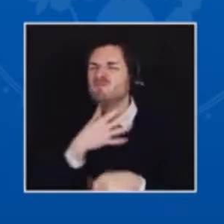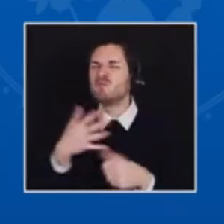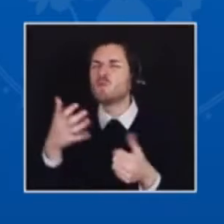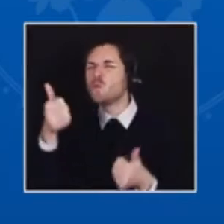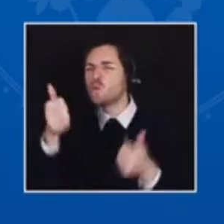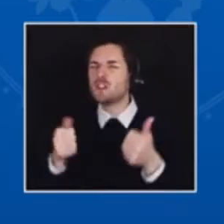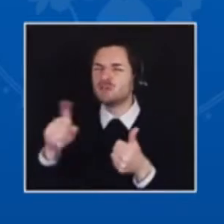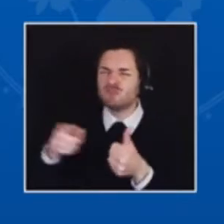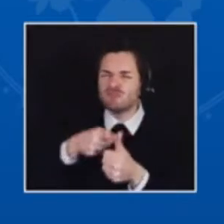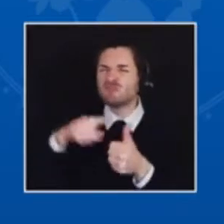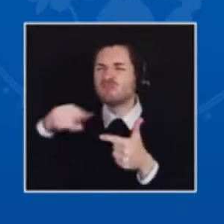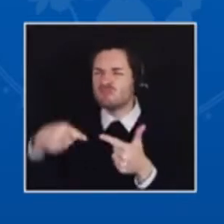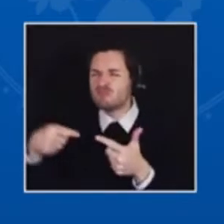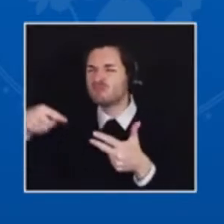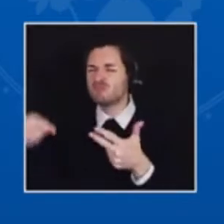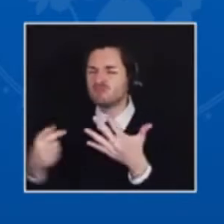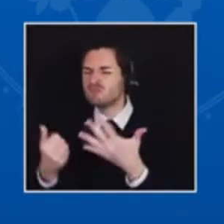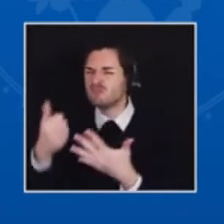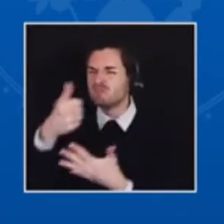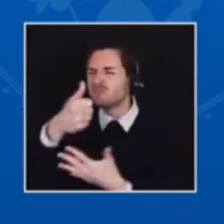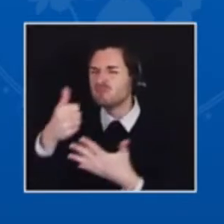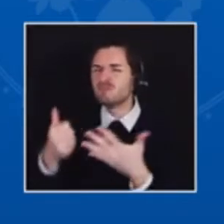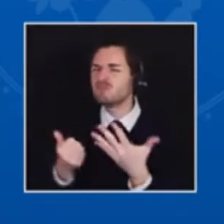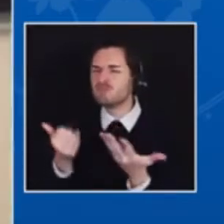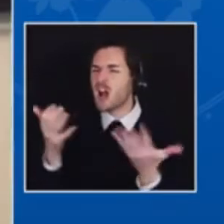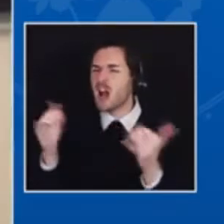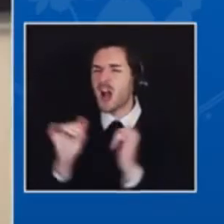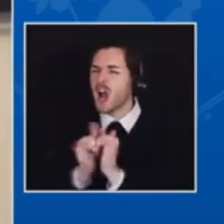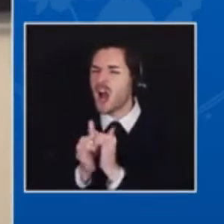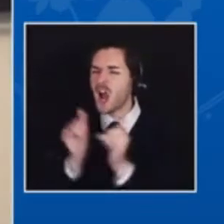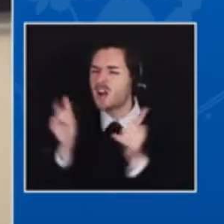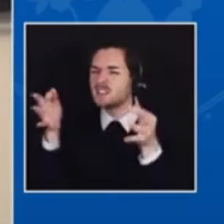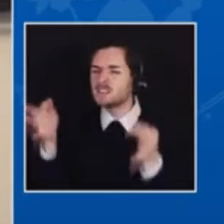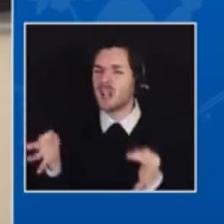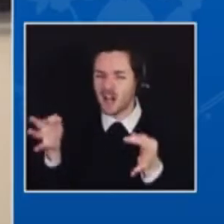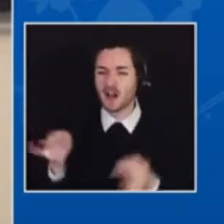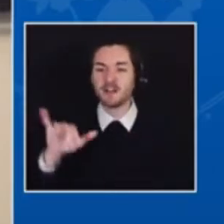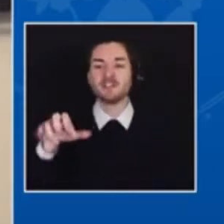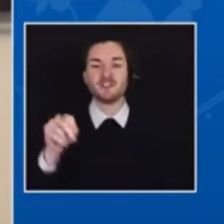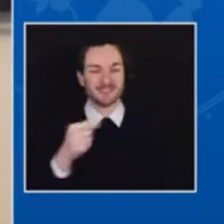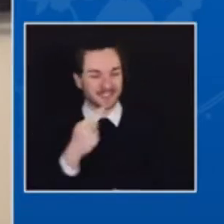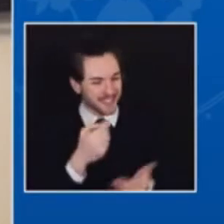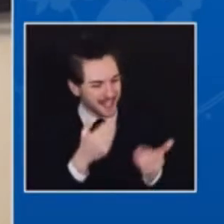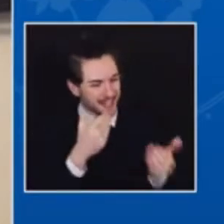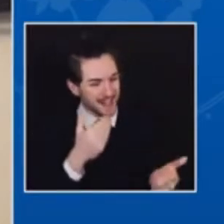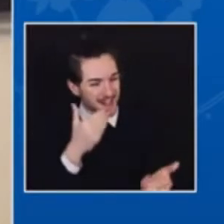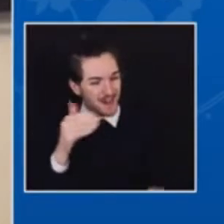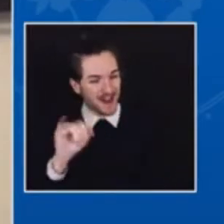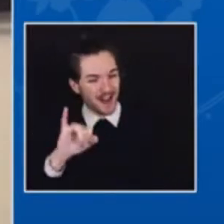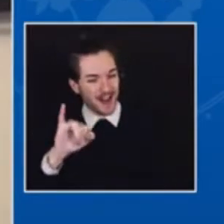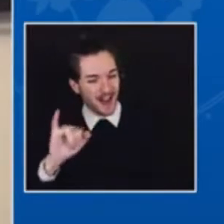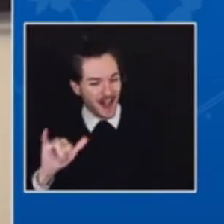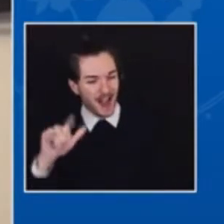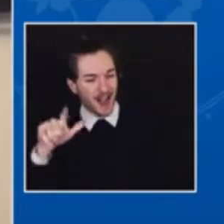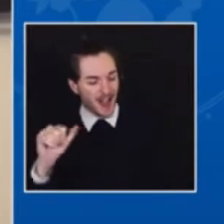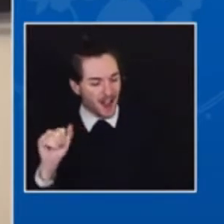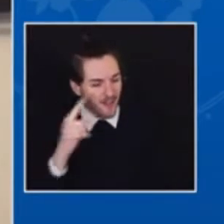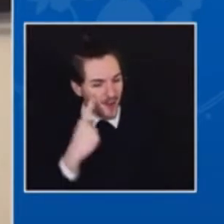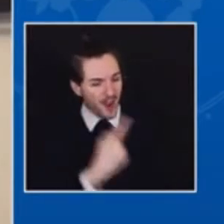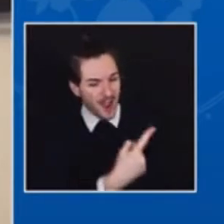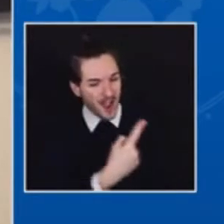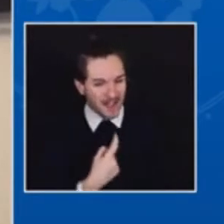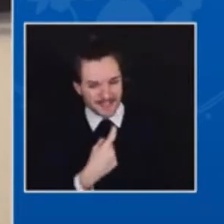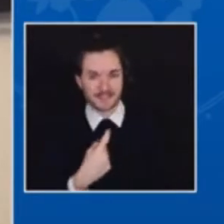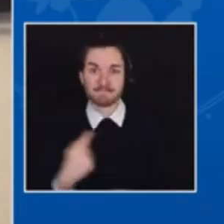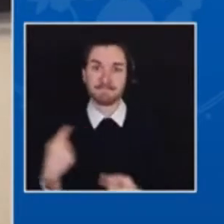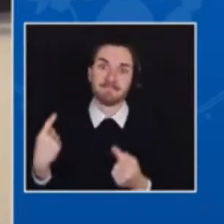positions and getting those out first sure well ARA thank you for the question um so I've been doing this long enough to know not to get